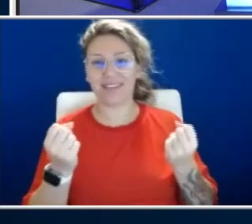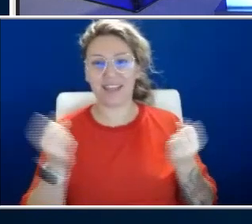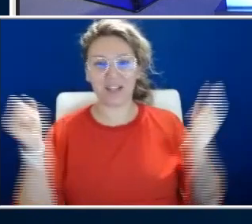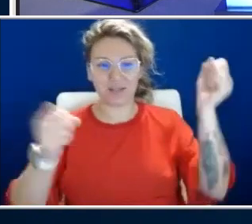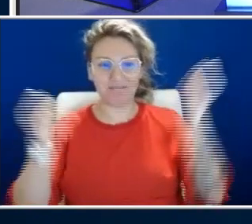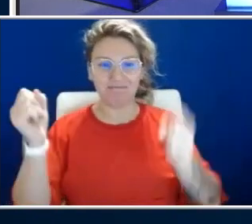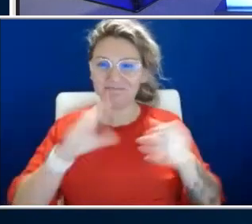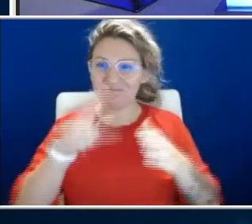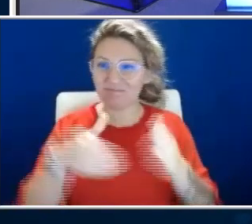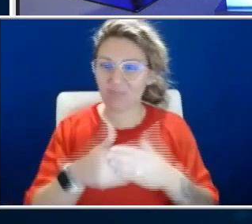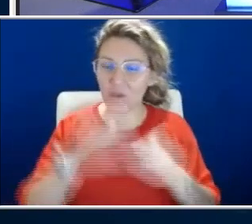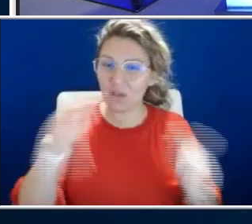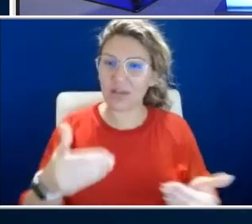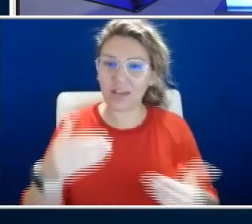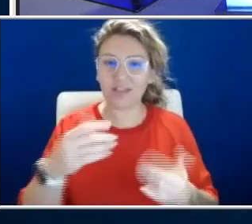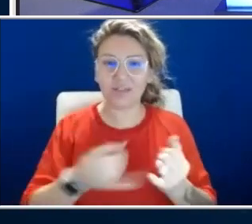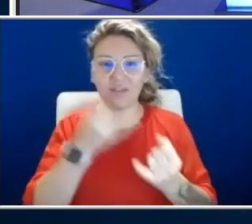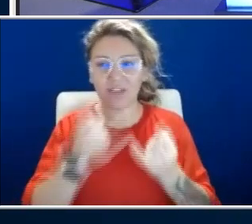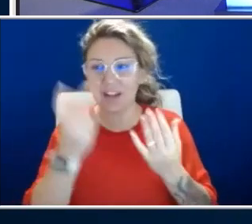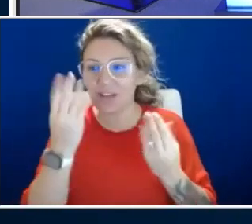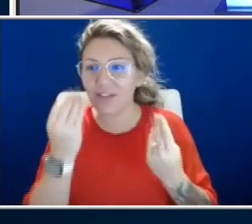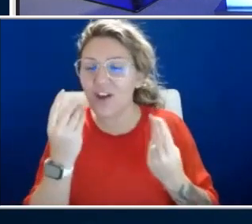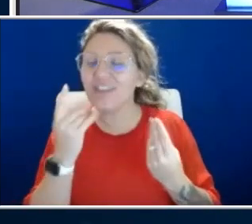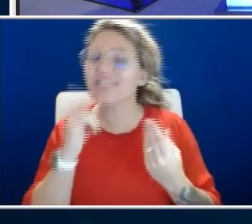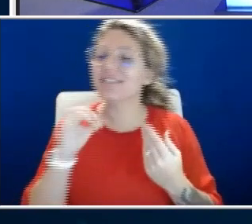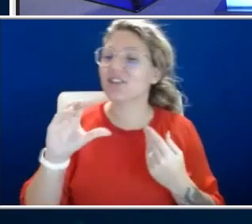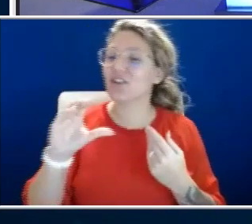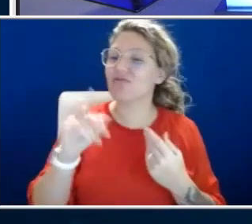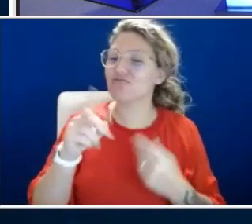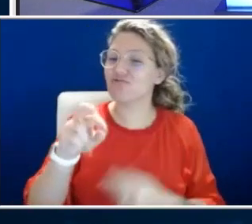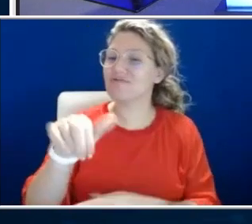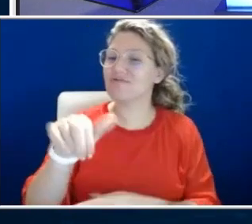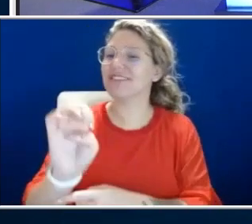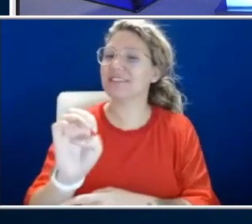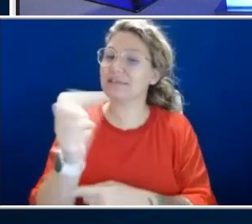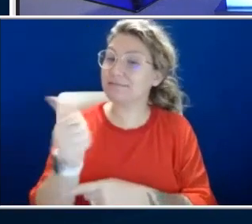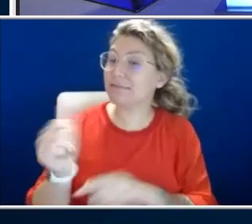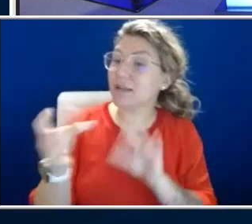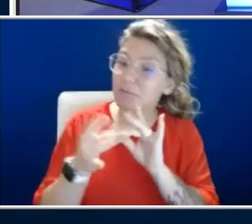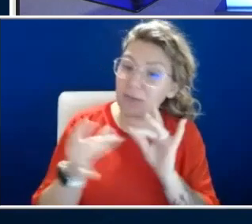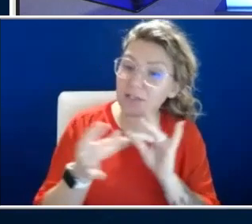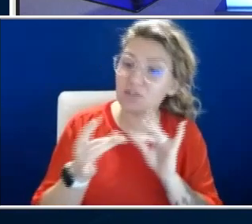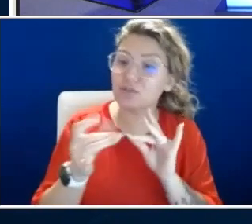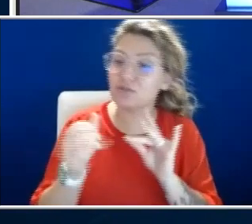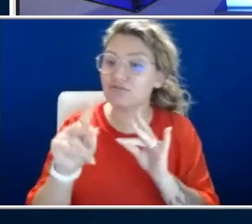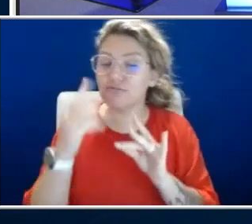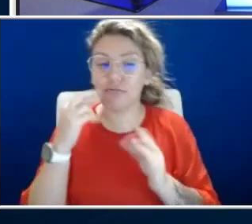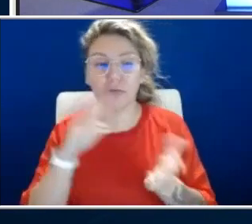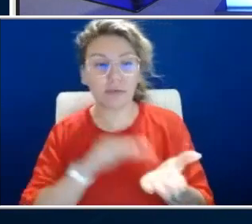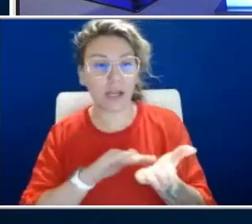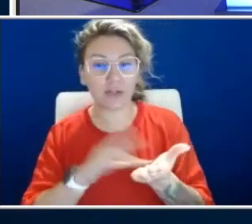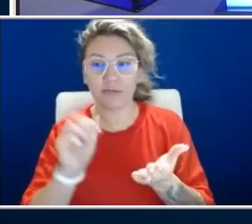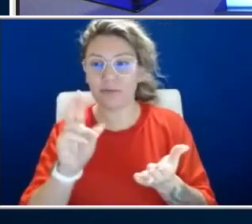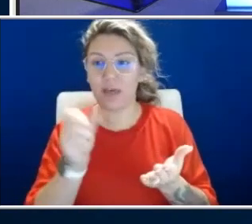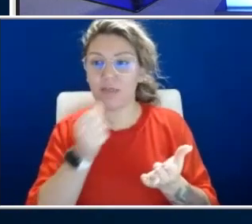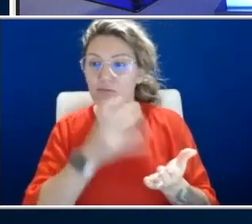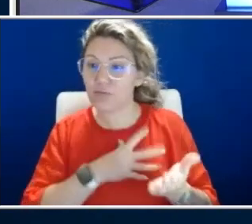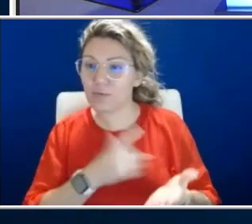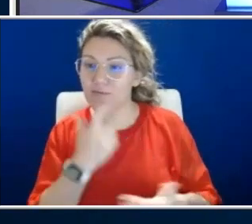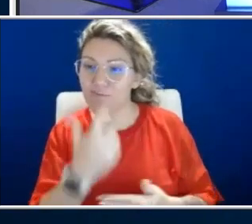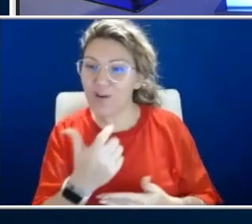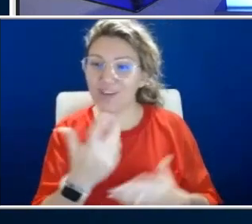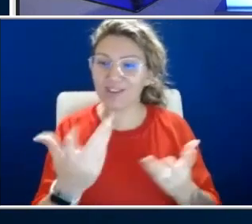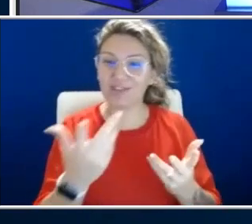thoughts. And Christie, I want to start with you. If you have any messages for your doctors here or for other women who are watching and considering a